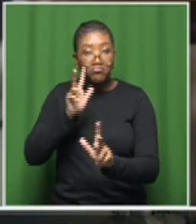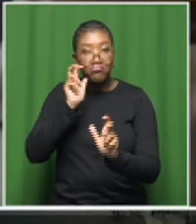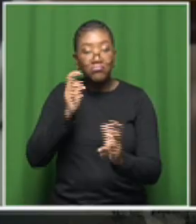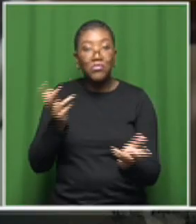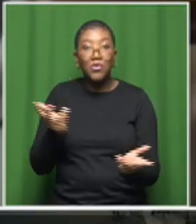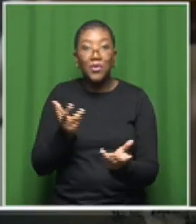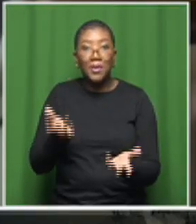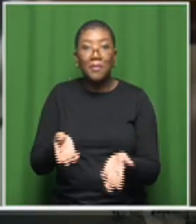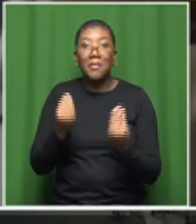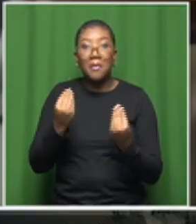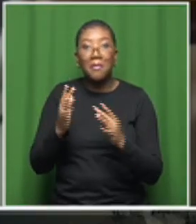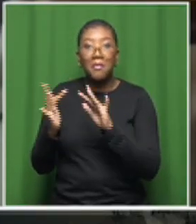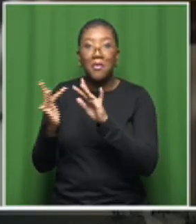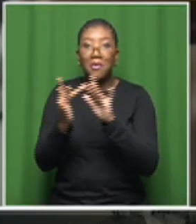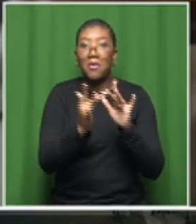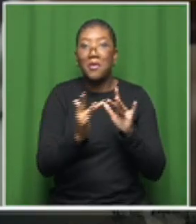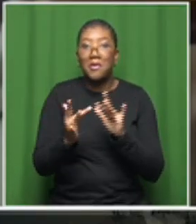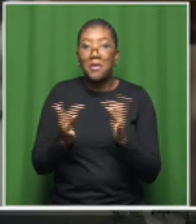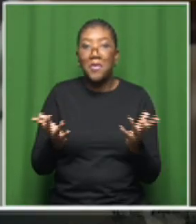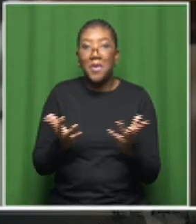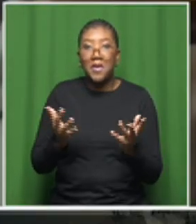community, how do they go about doing that?